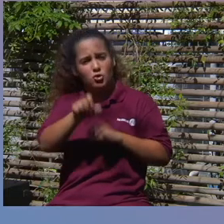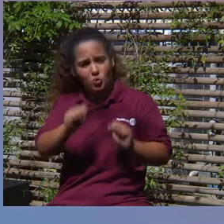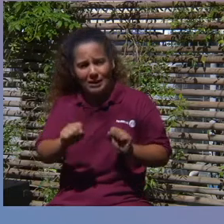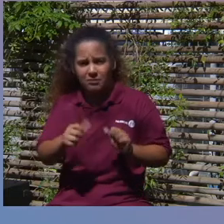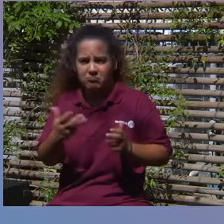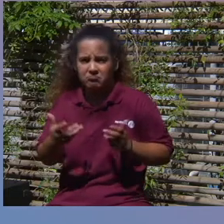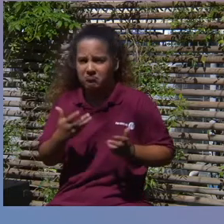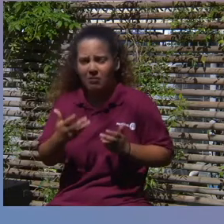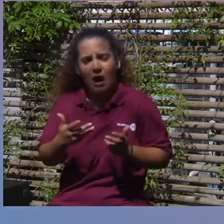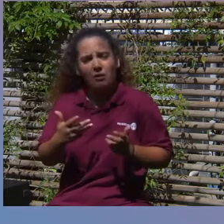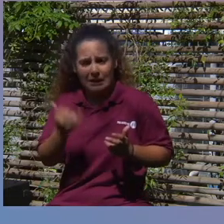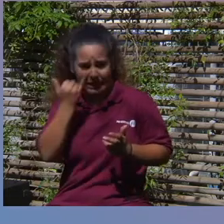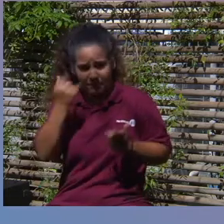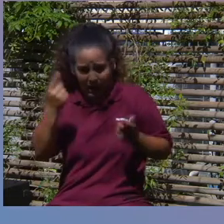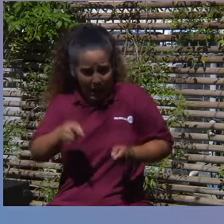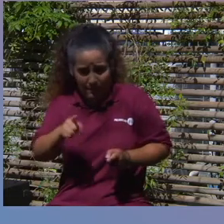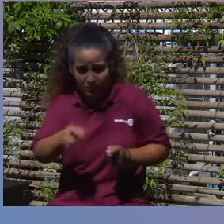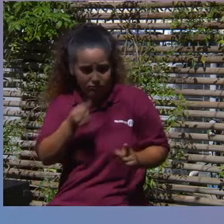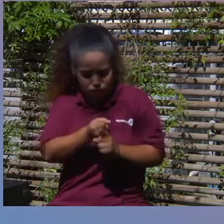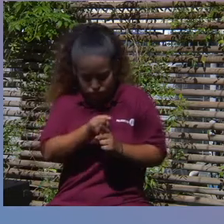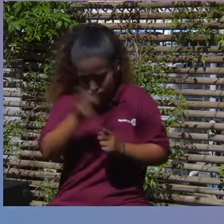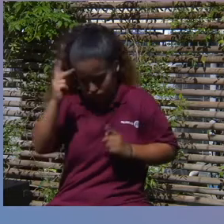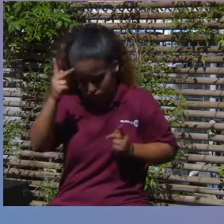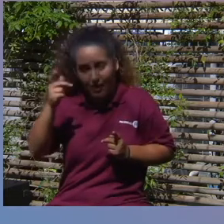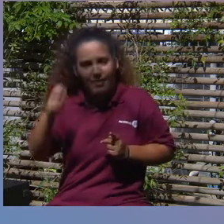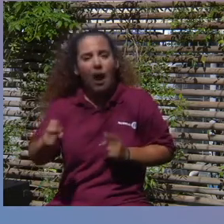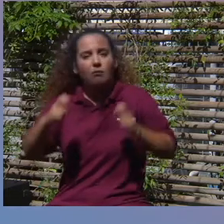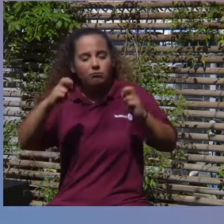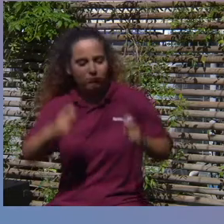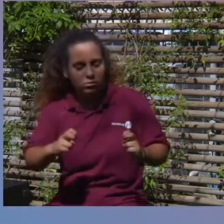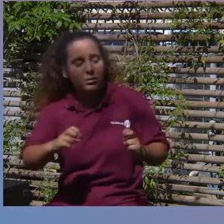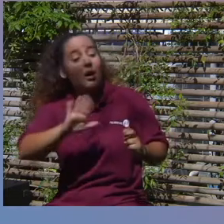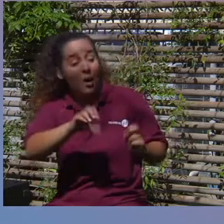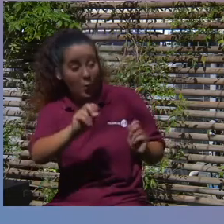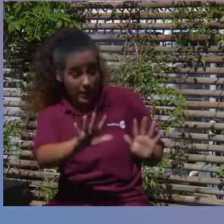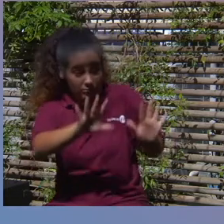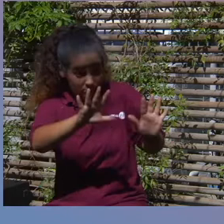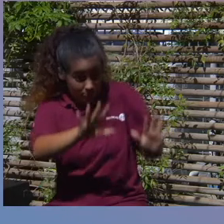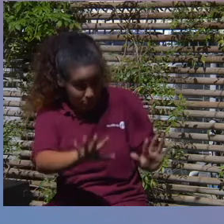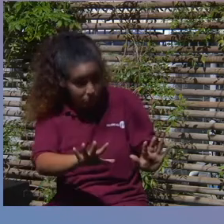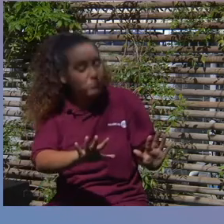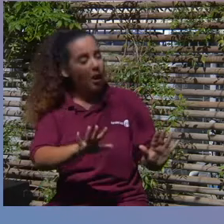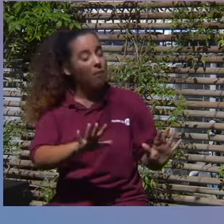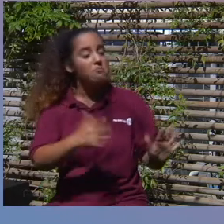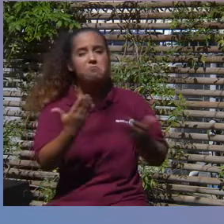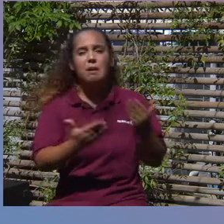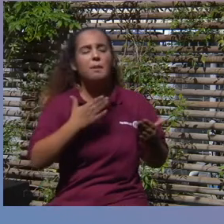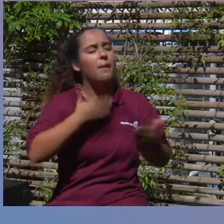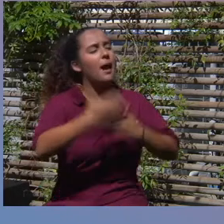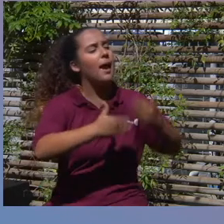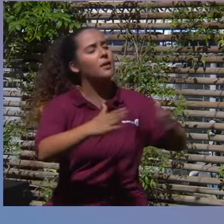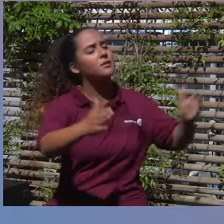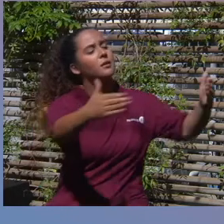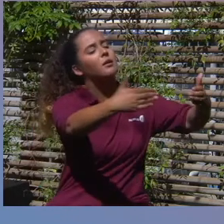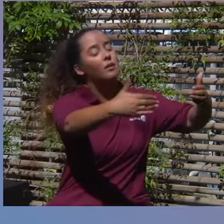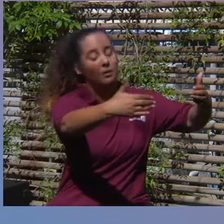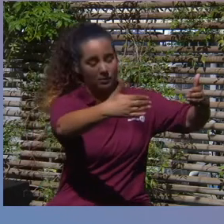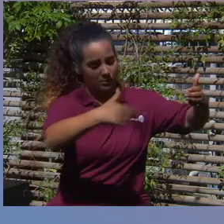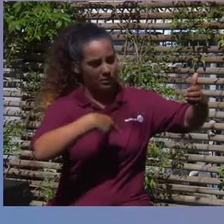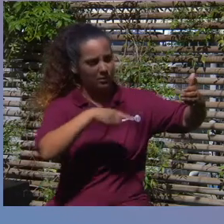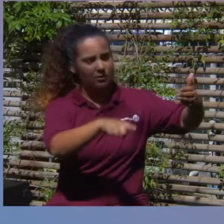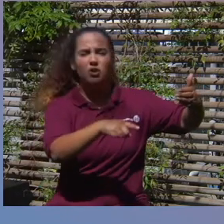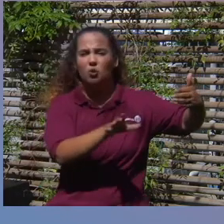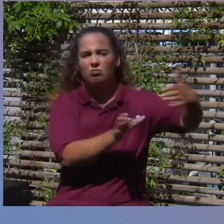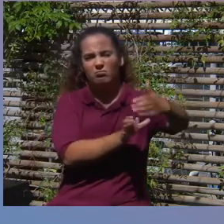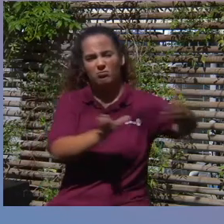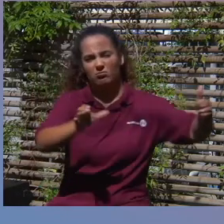with you, breathe. I'm gonna breathe with you. I'm gonna get you back into a rhythm with your breath. I'm gonna help you. I'm gonna maybe put my hands on your back, or I'll let you sit, put your back to